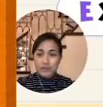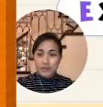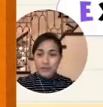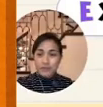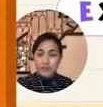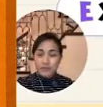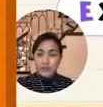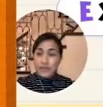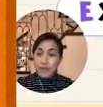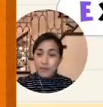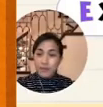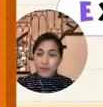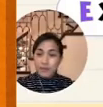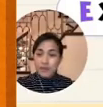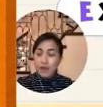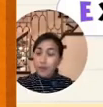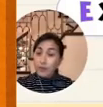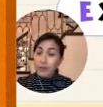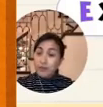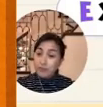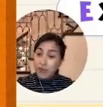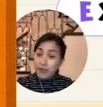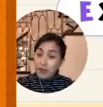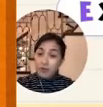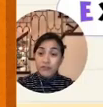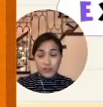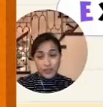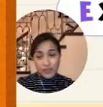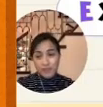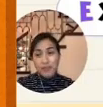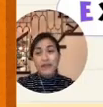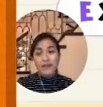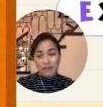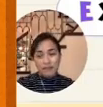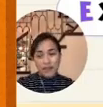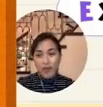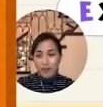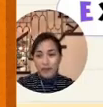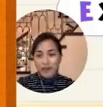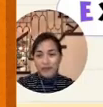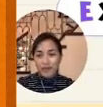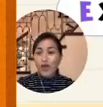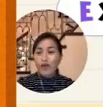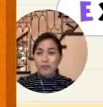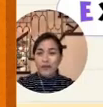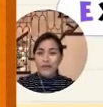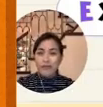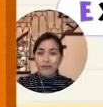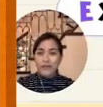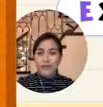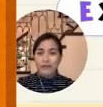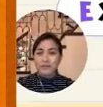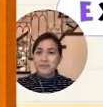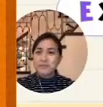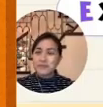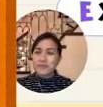people. So, example, a play will be fun or frustrating depending if they cooperate or play